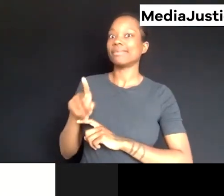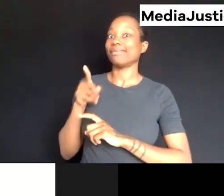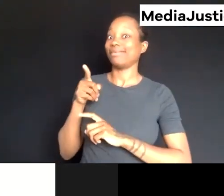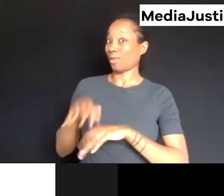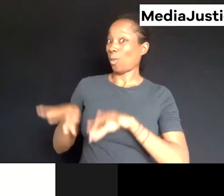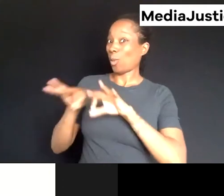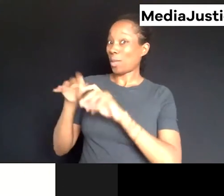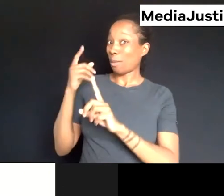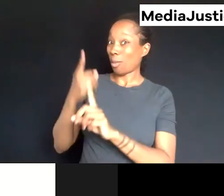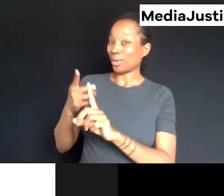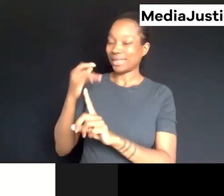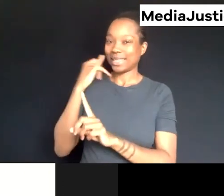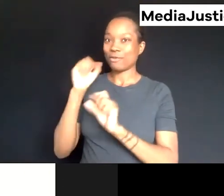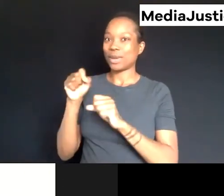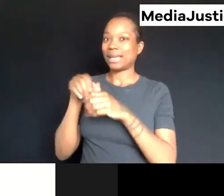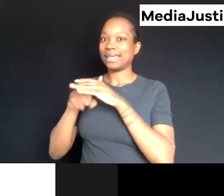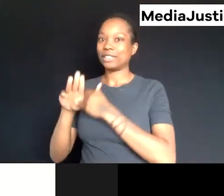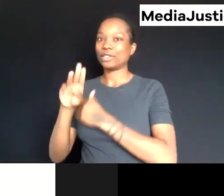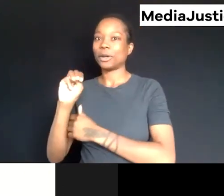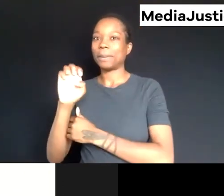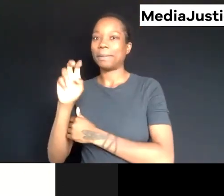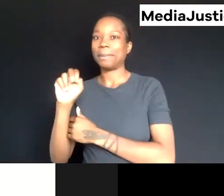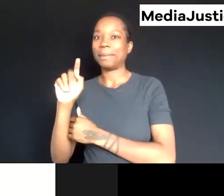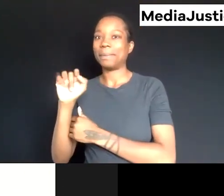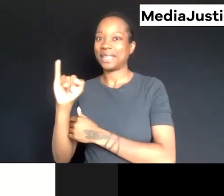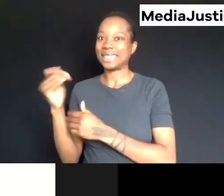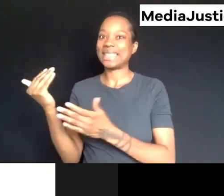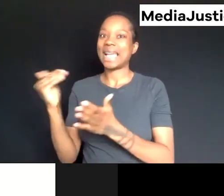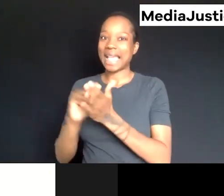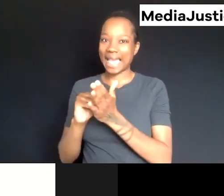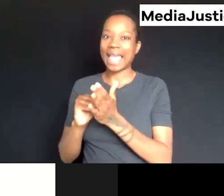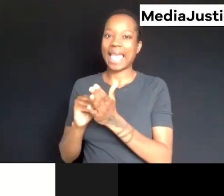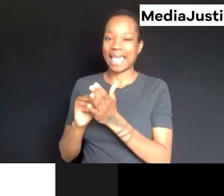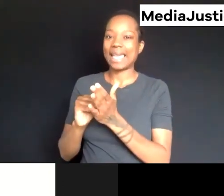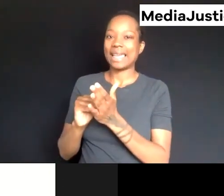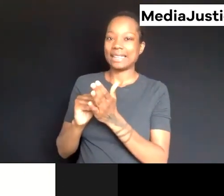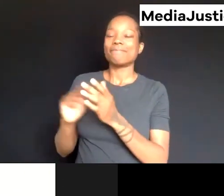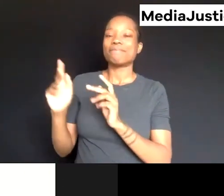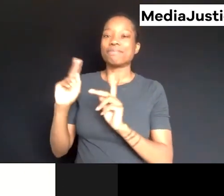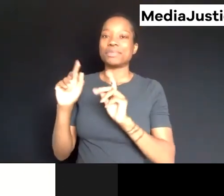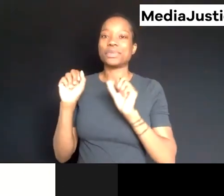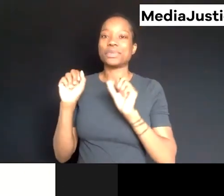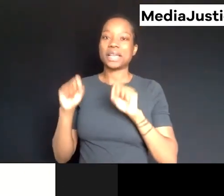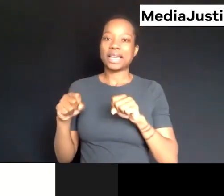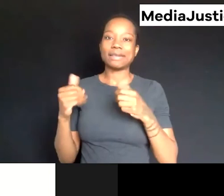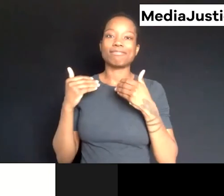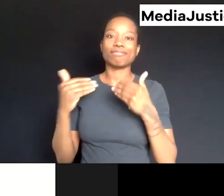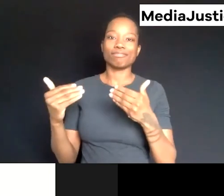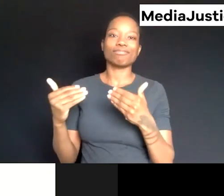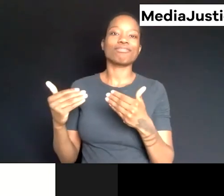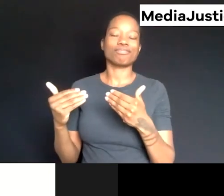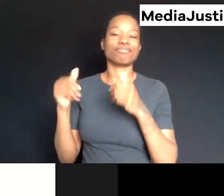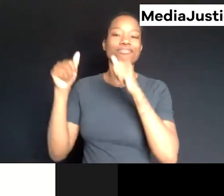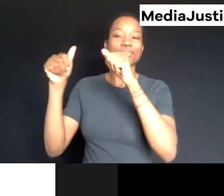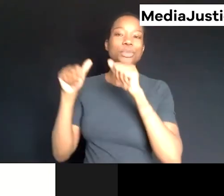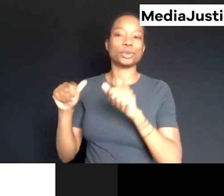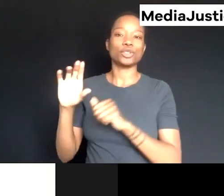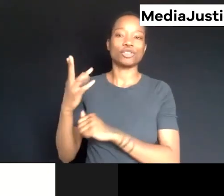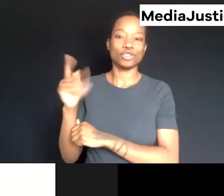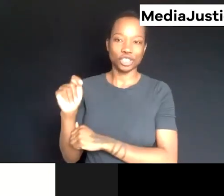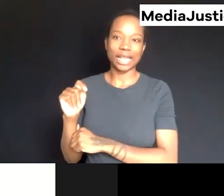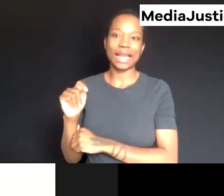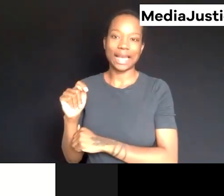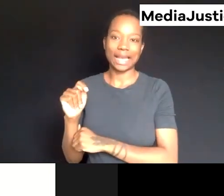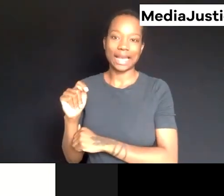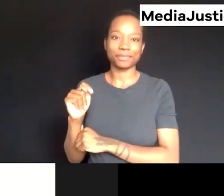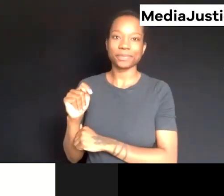to Menti, and if my folks can paste the link in the chat, we're going to go through another